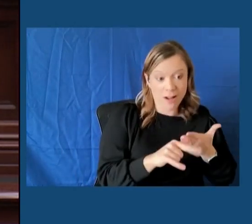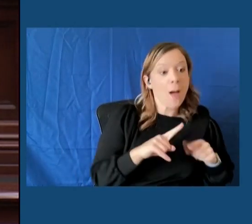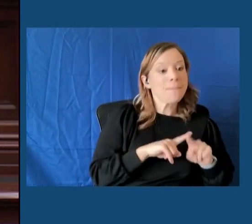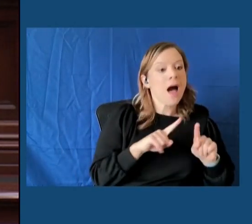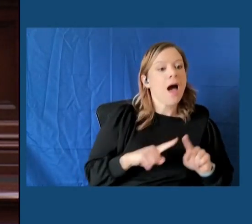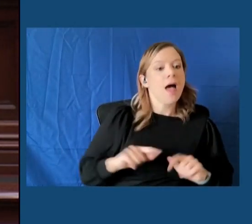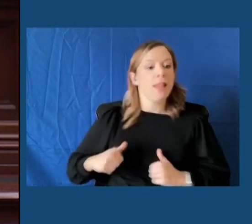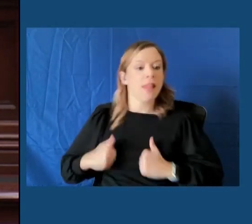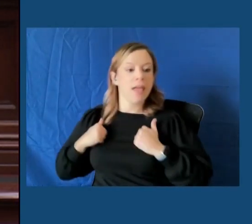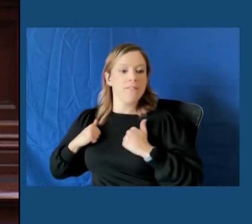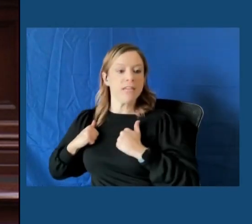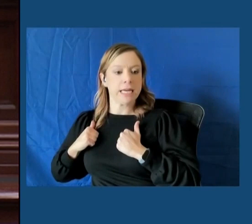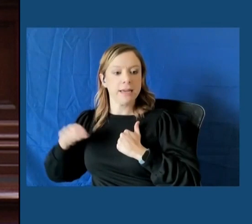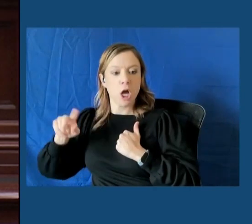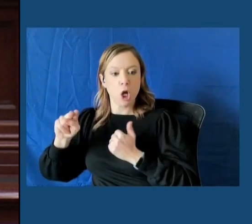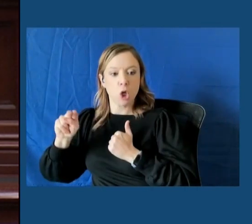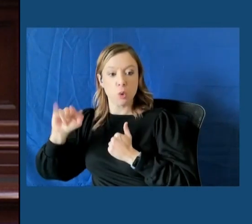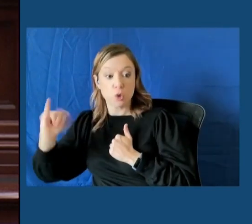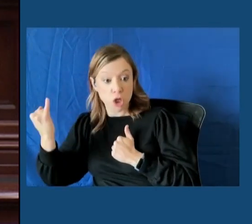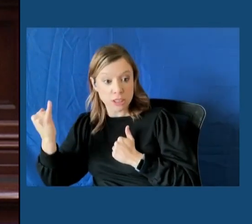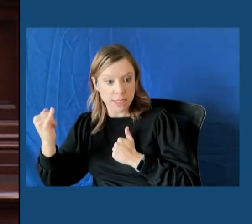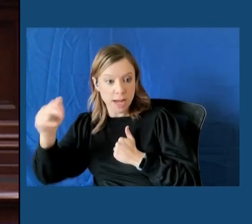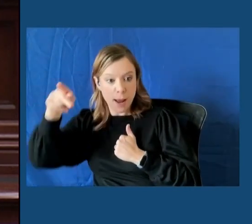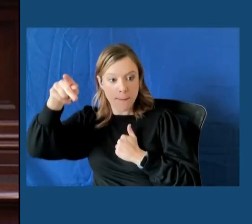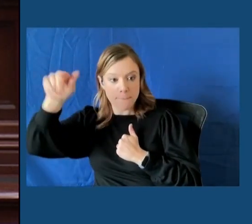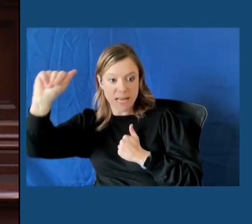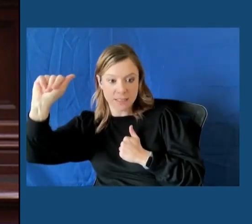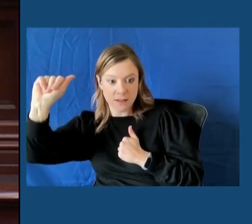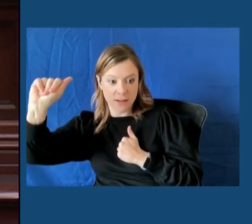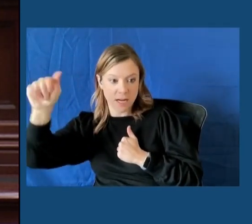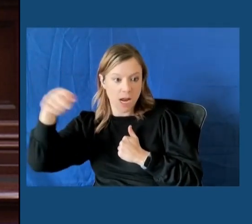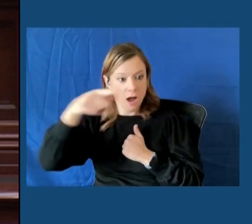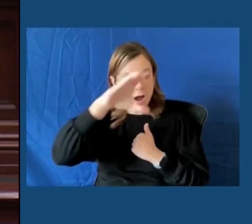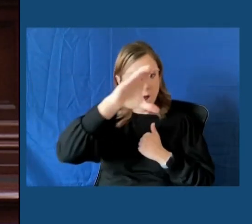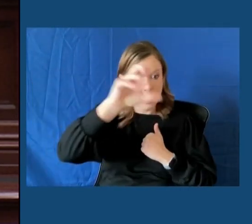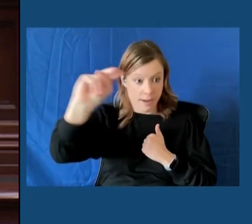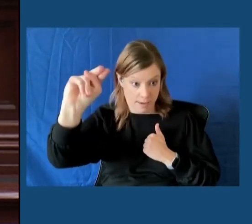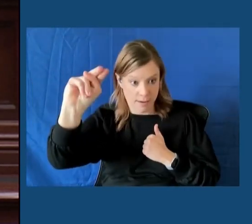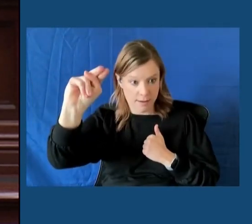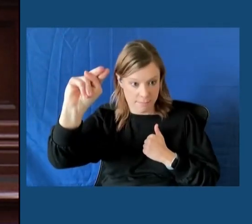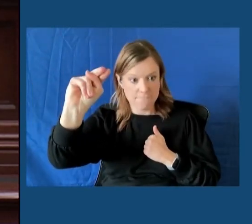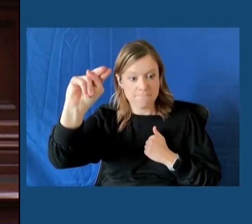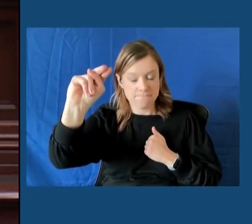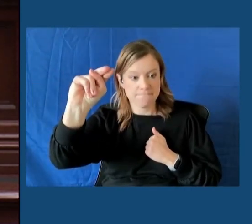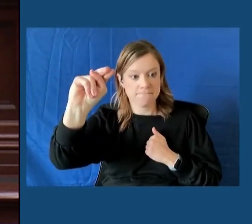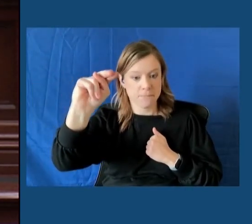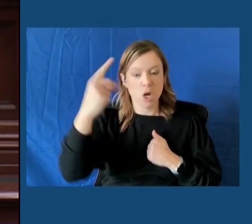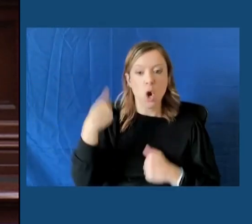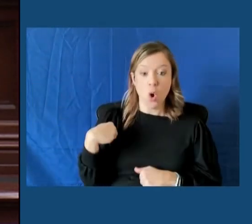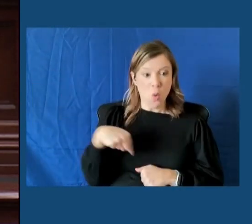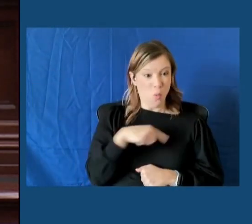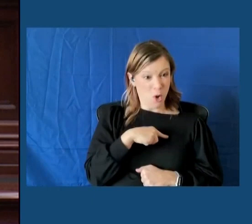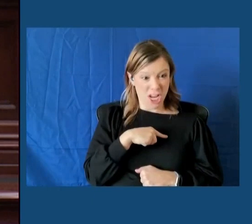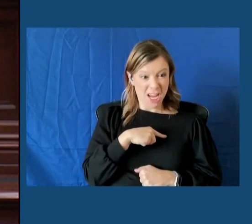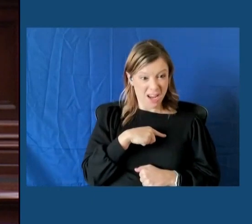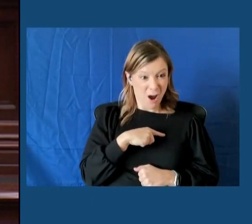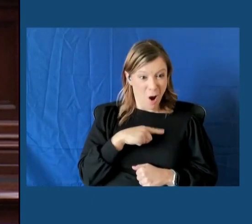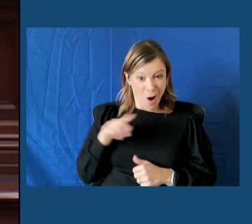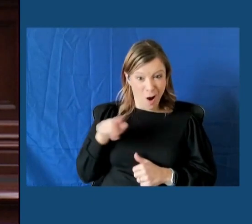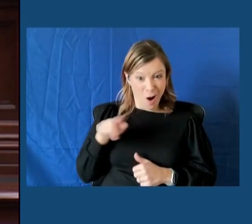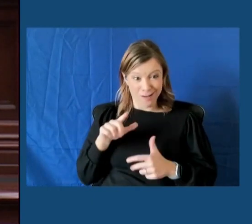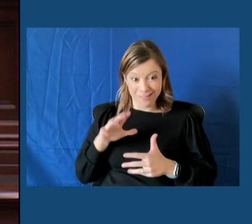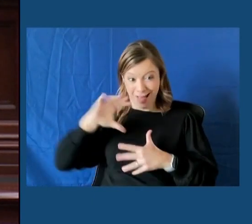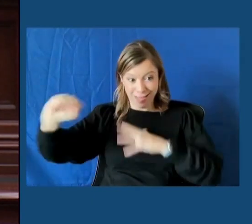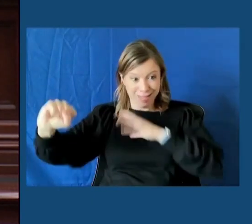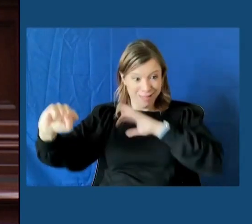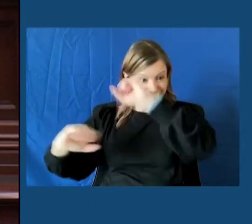Pennsylvania, and Connecticut. We're losing population relative to other states. And what does that mean? It's a